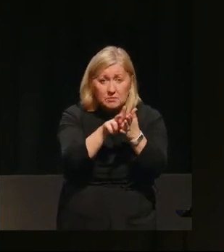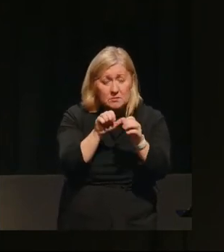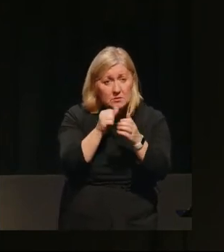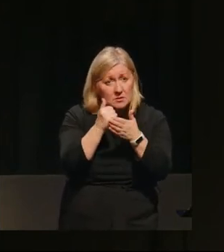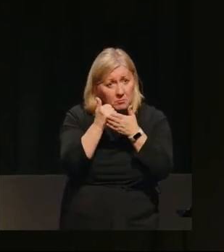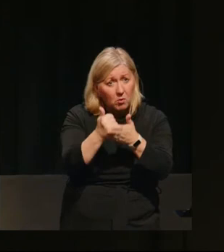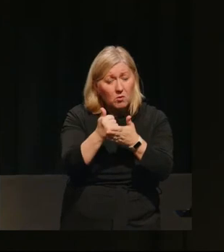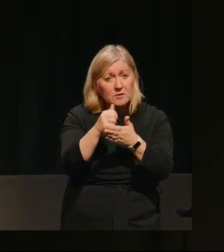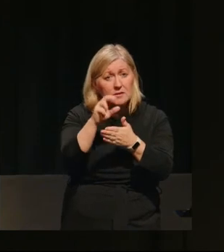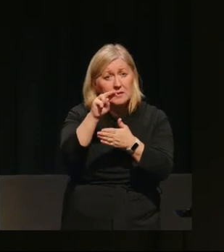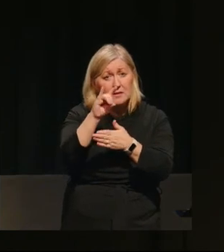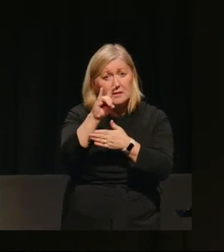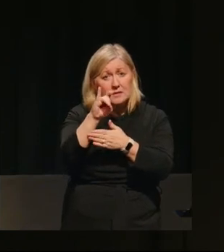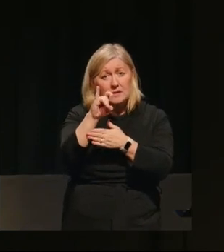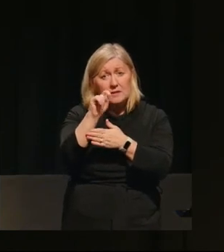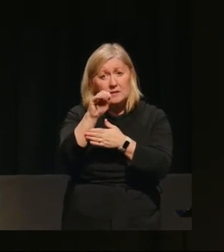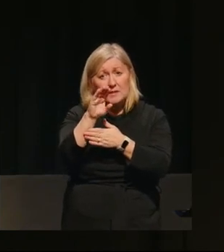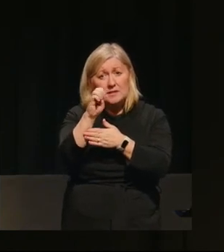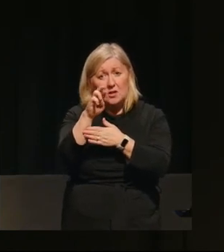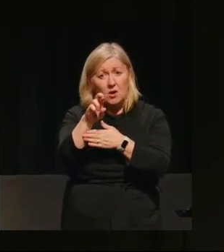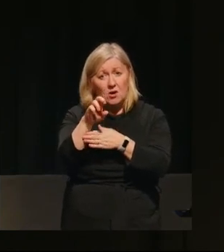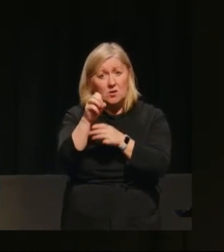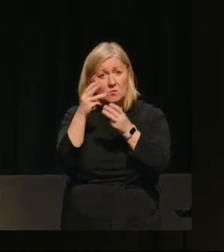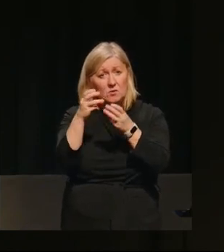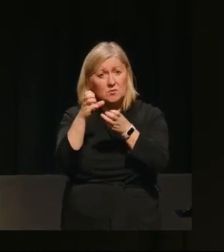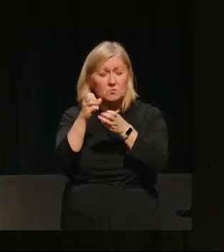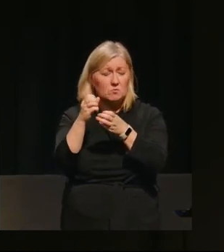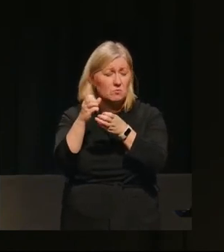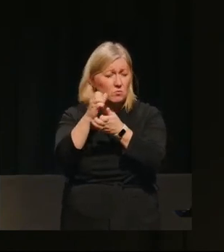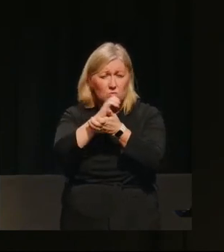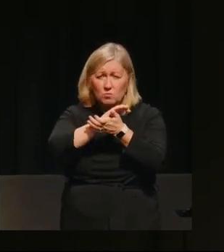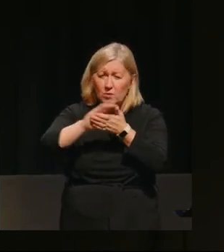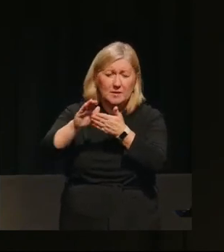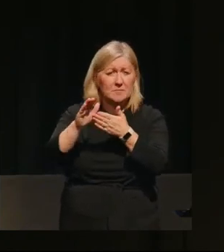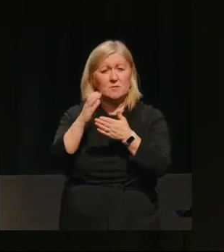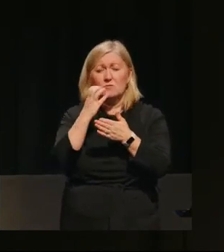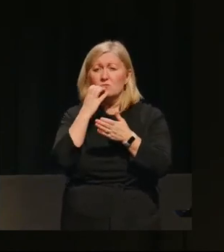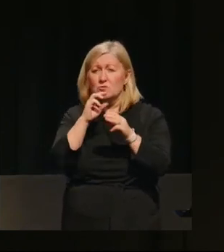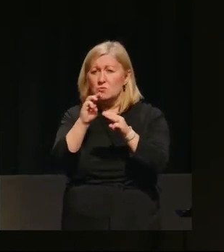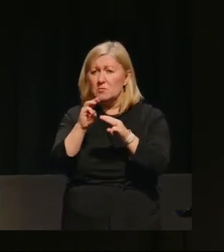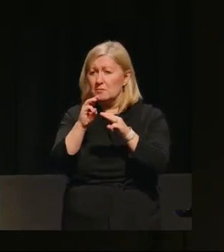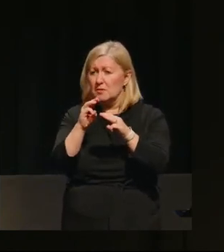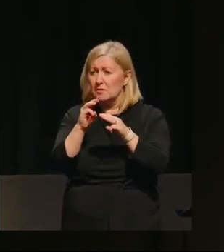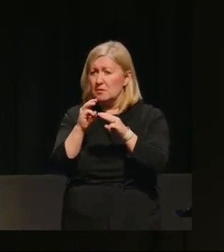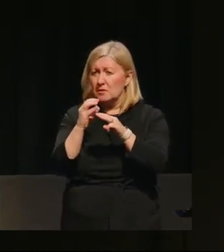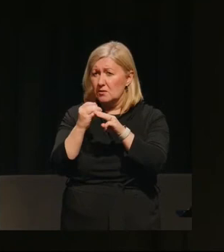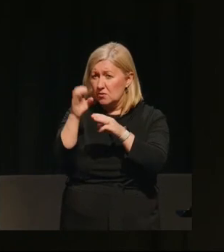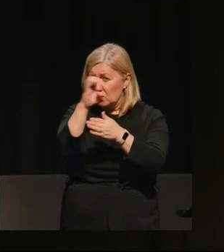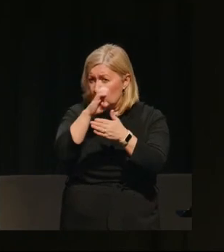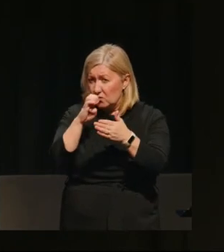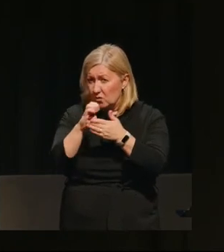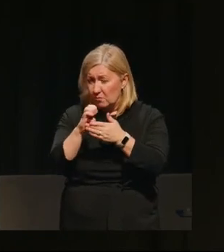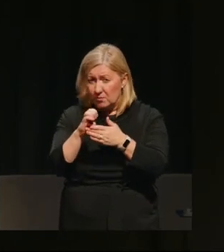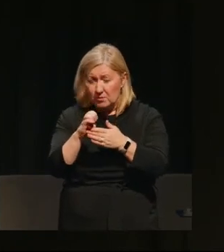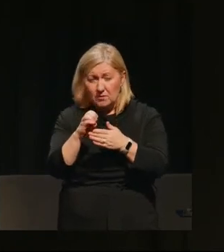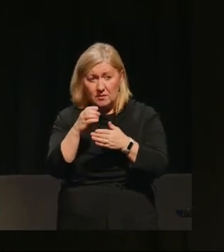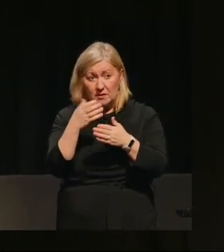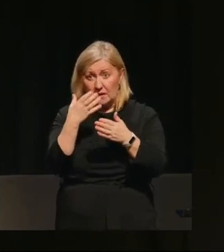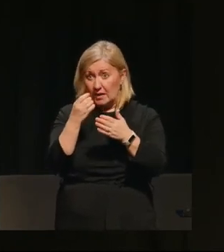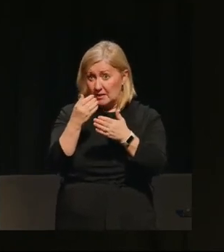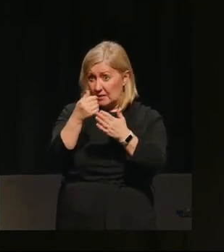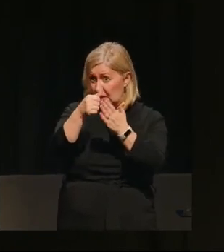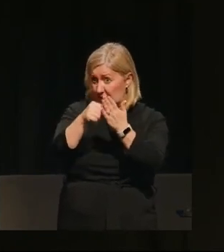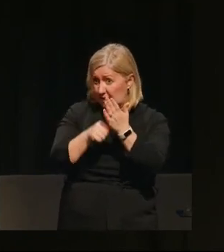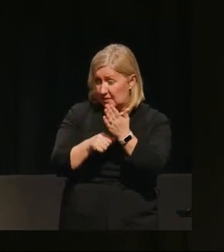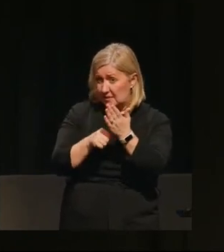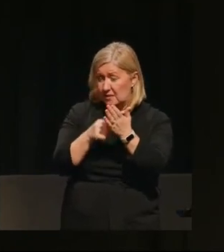annihilation of the Jewish people of Europe. Eichmann presented the delegates with a list of the number of Jews living